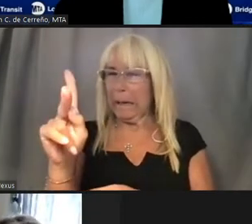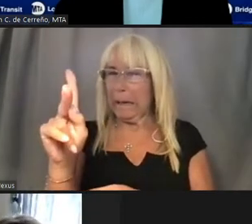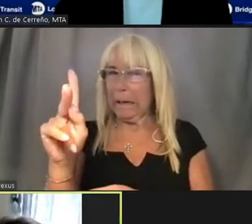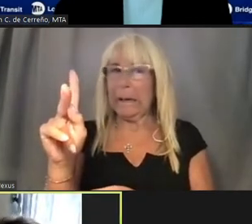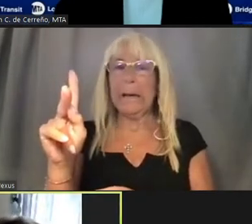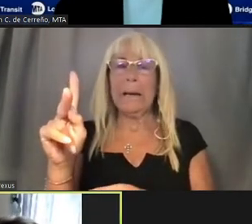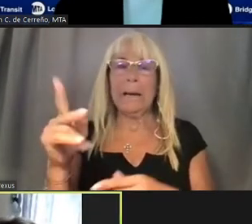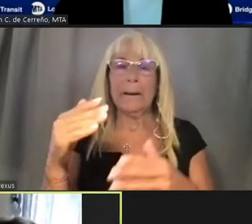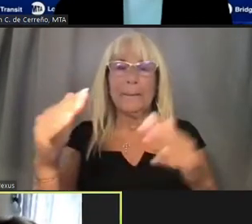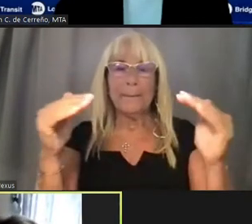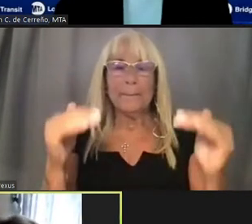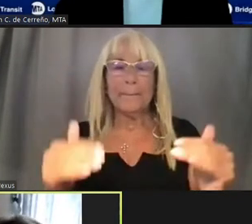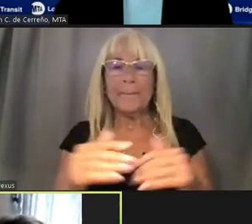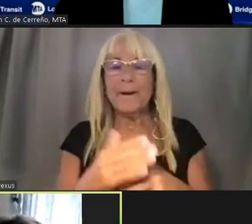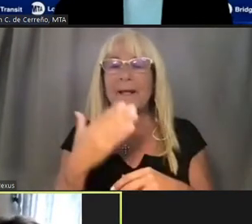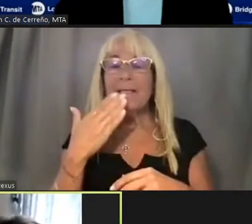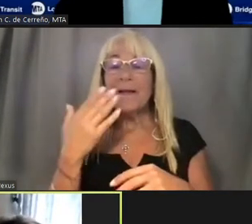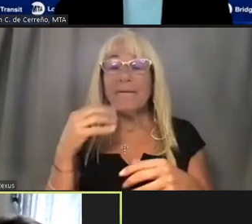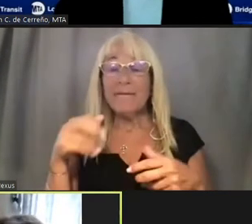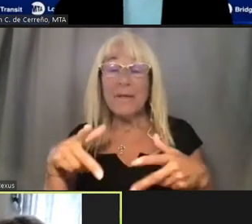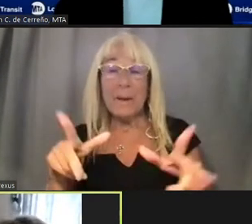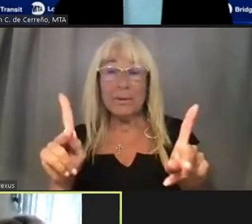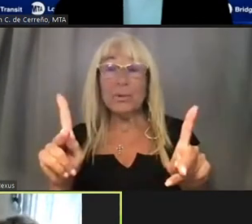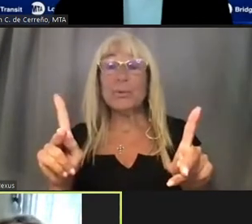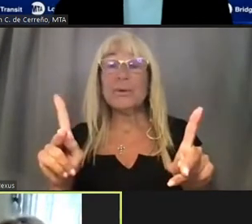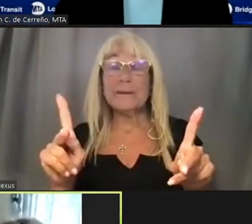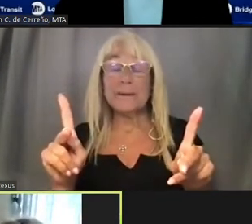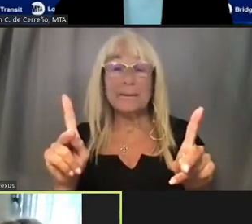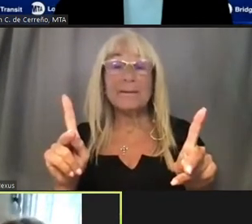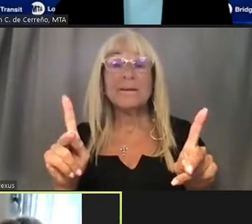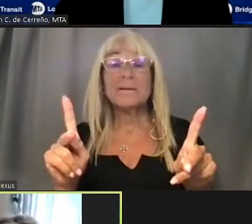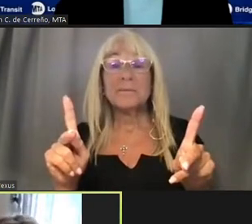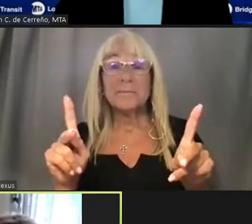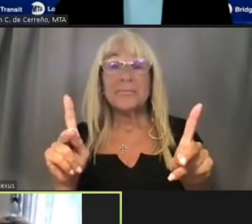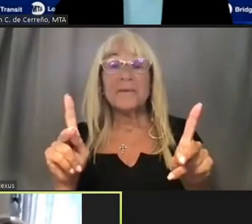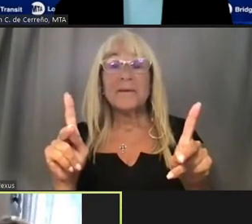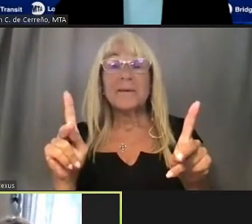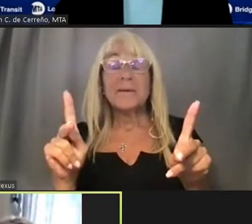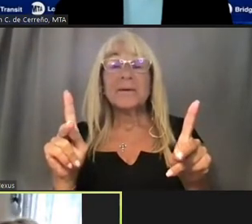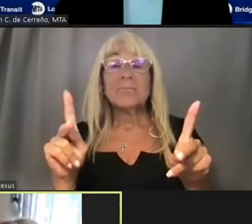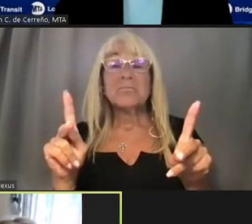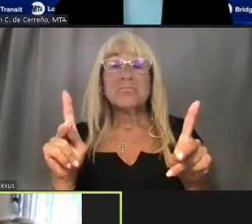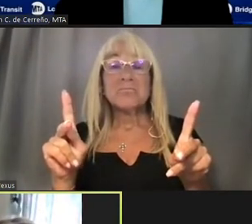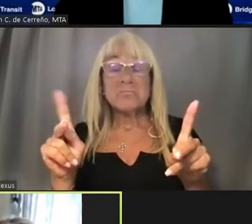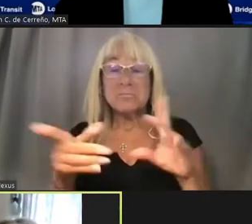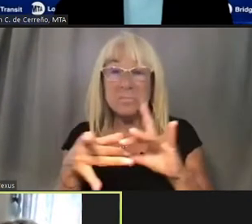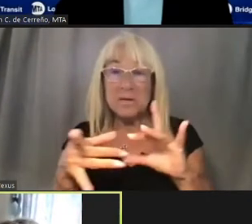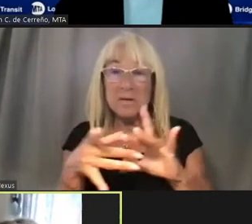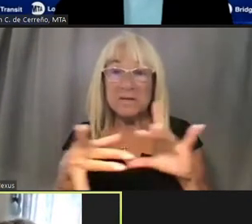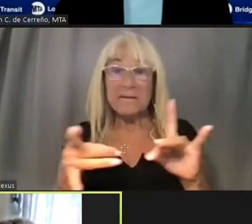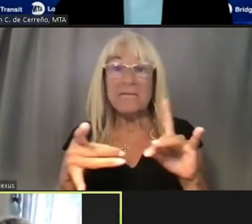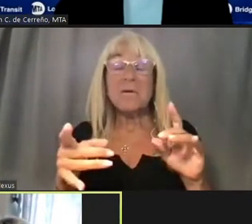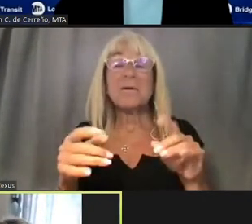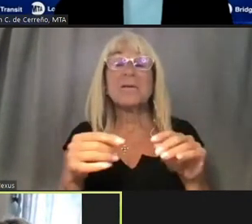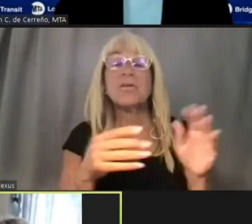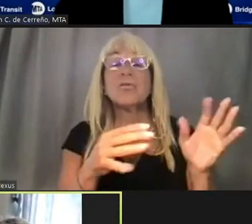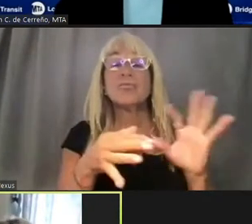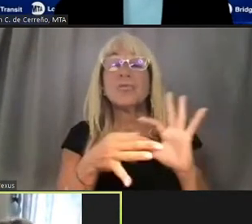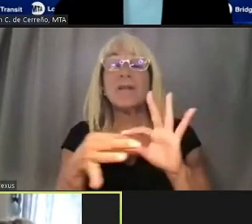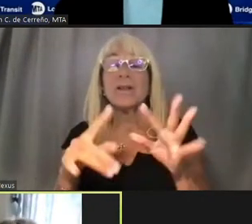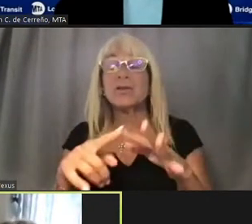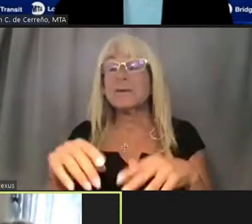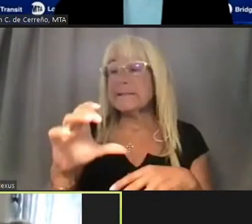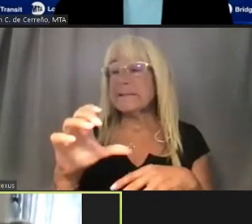thank you for the opportunity to testify before you today regarding the mta's plan for the CBD